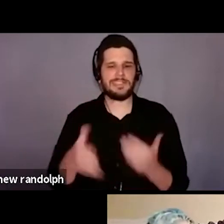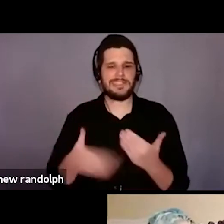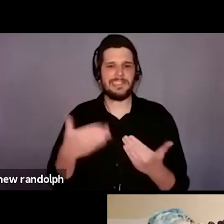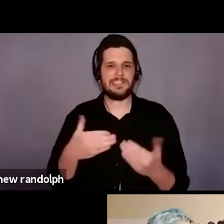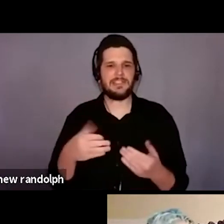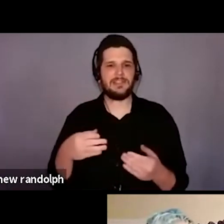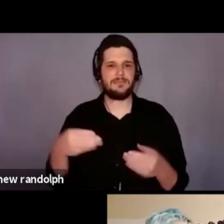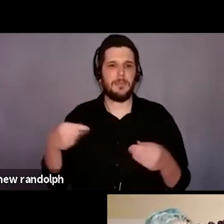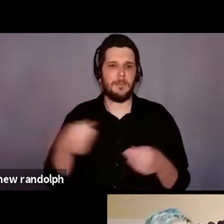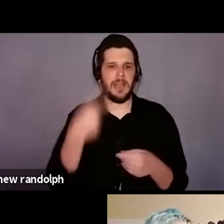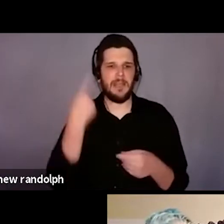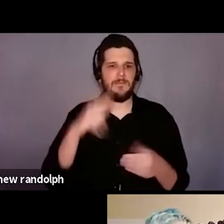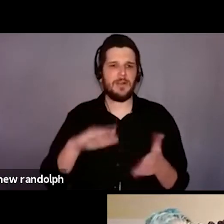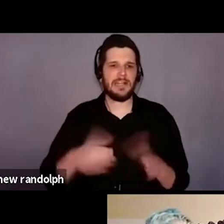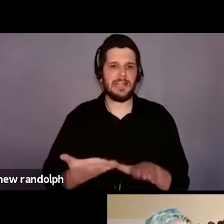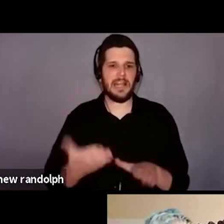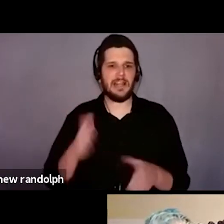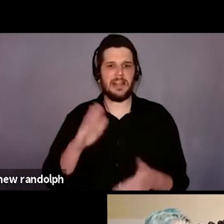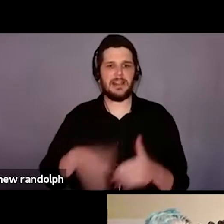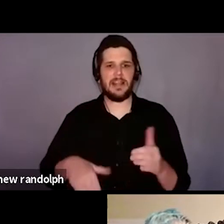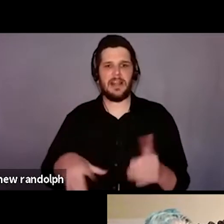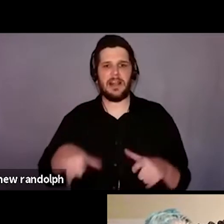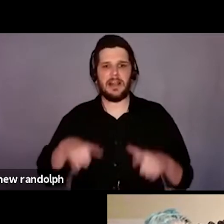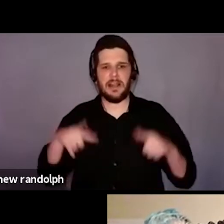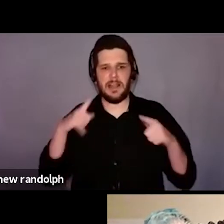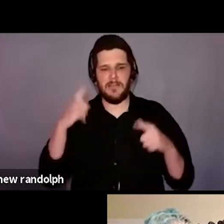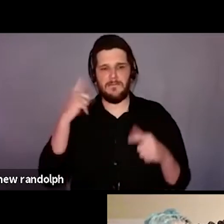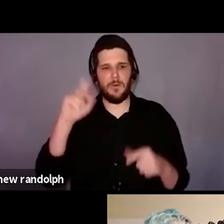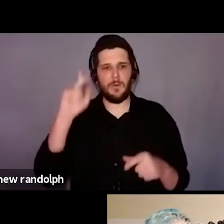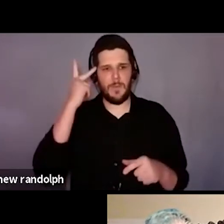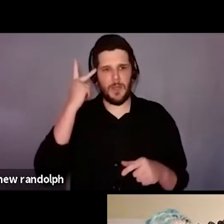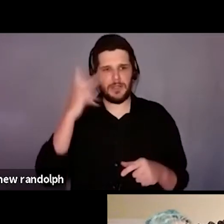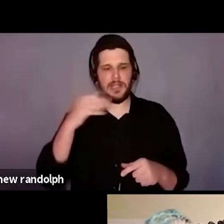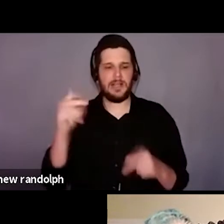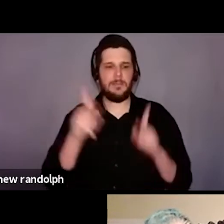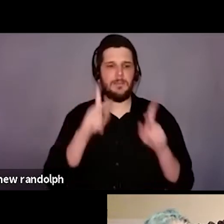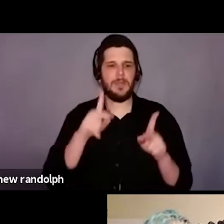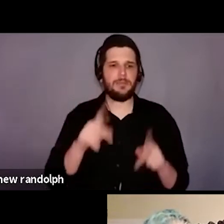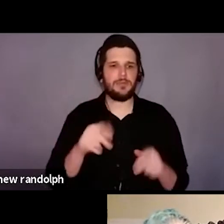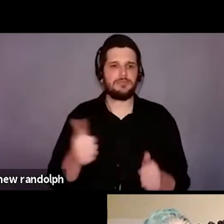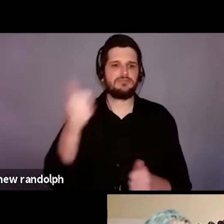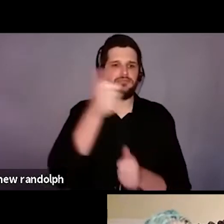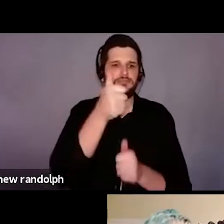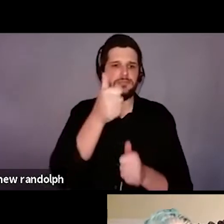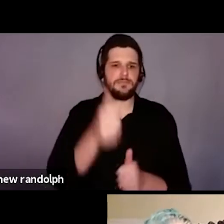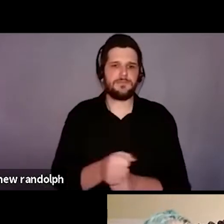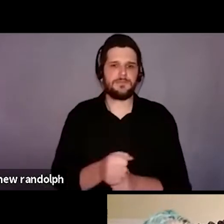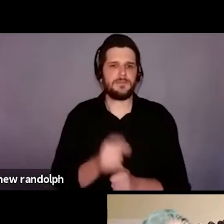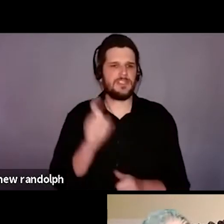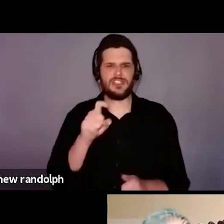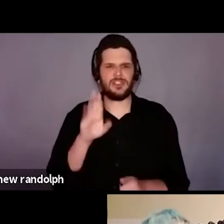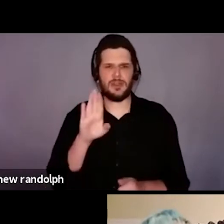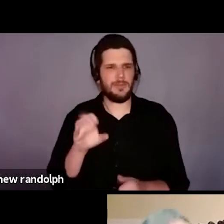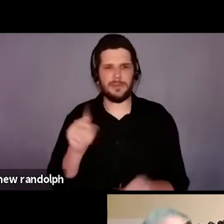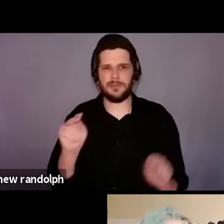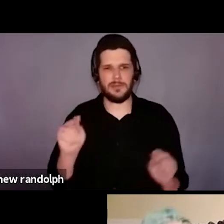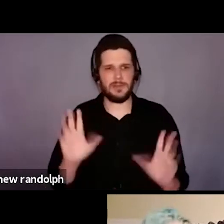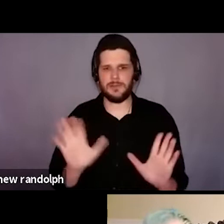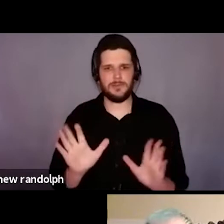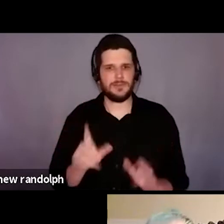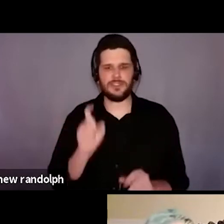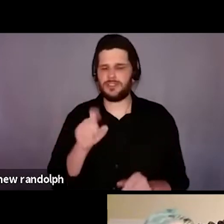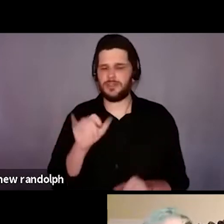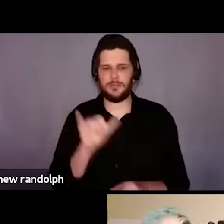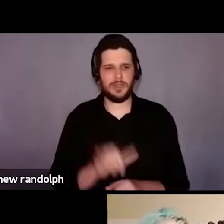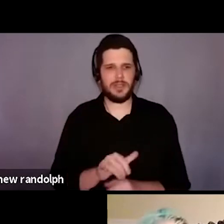death than life for the politicians and the folks in charge. And it shouldn't be. It should not be the case.